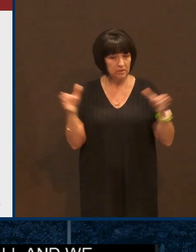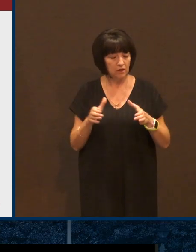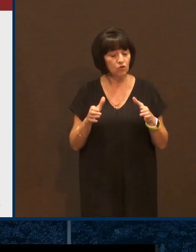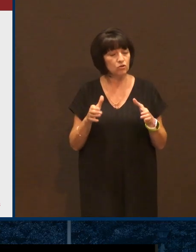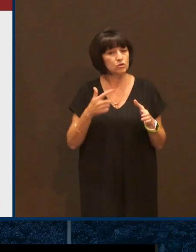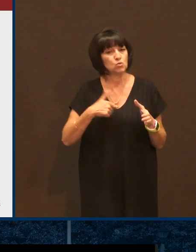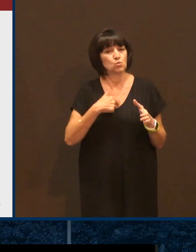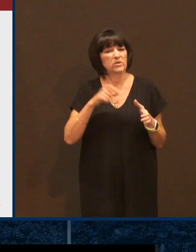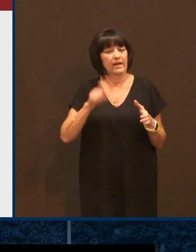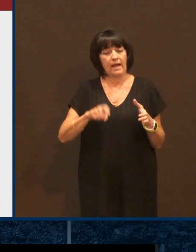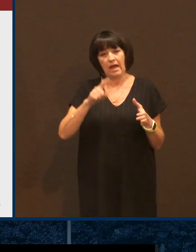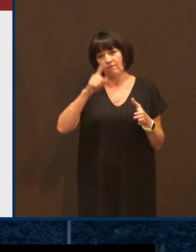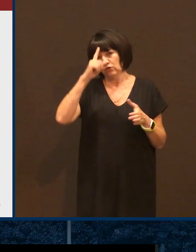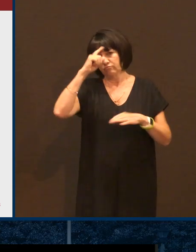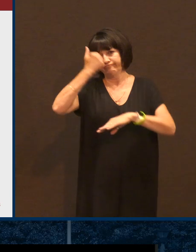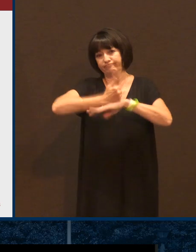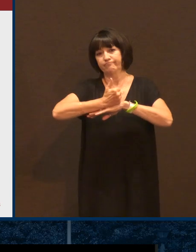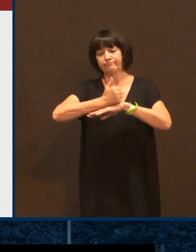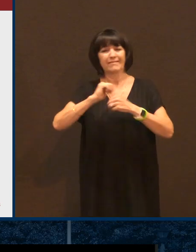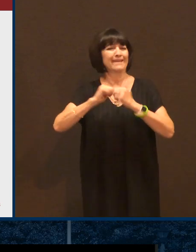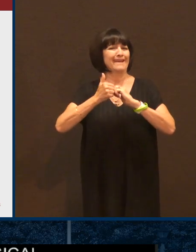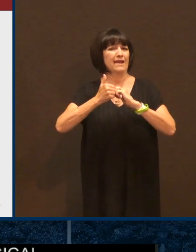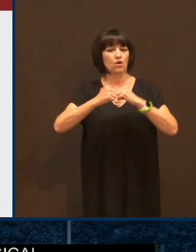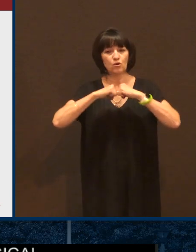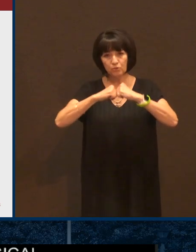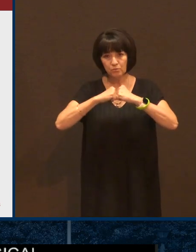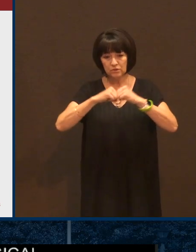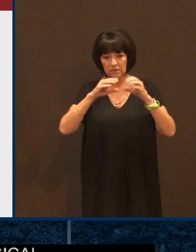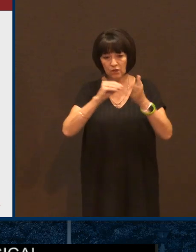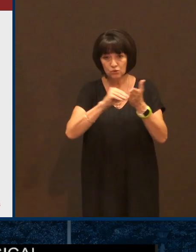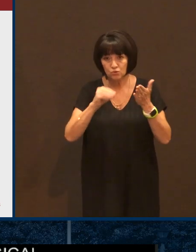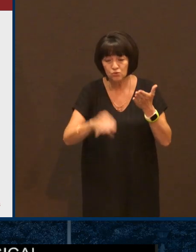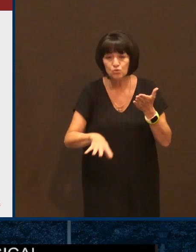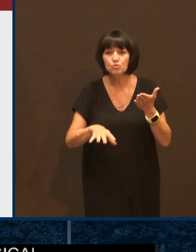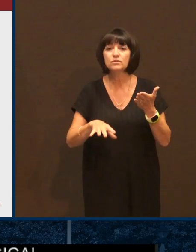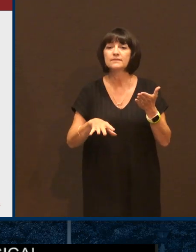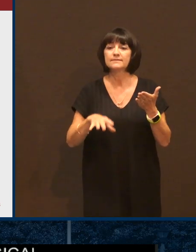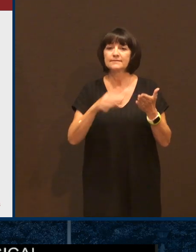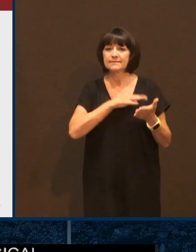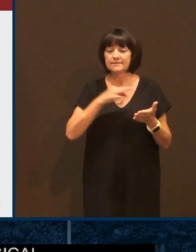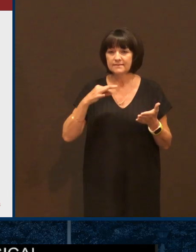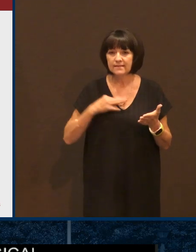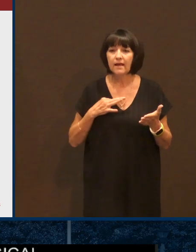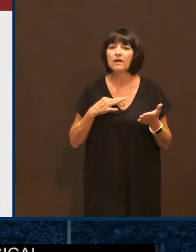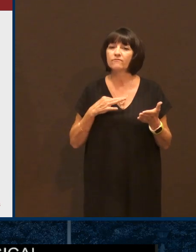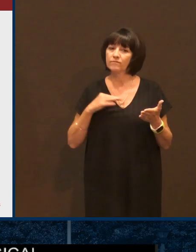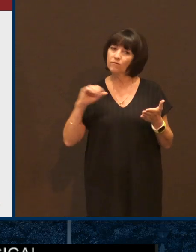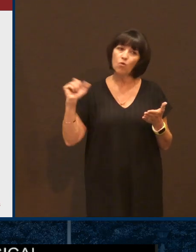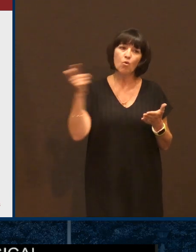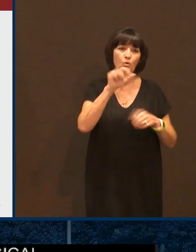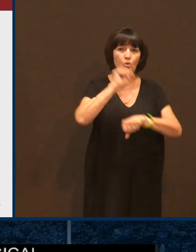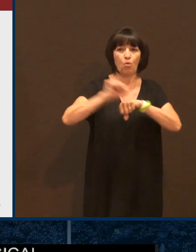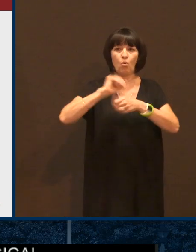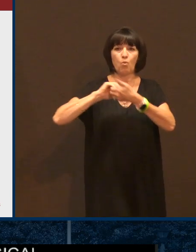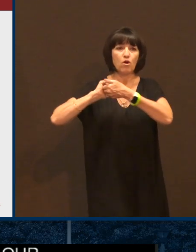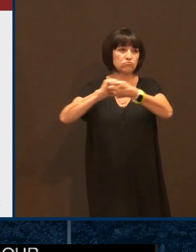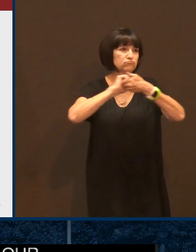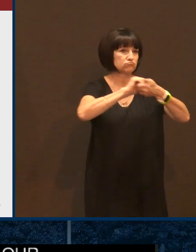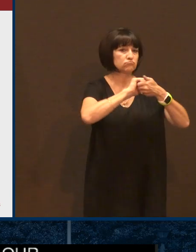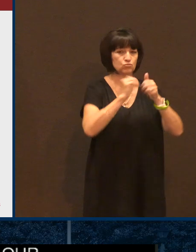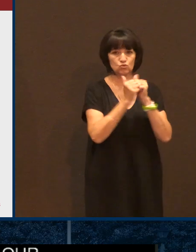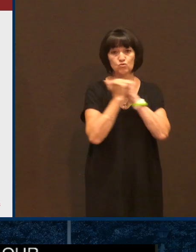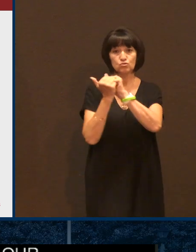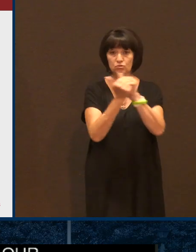students, and environments where our students can learn, and all of us need to pitch in to make sure that that can happen. Dr.